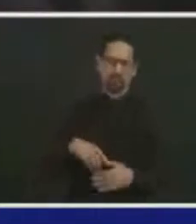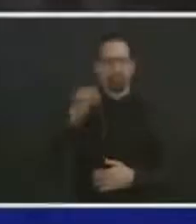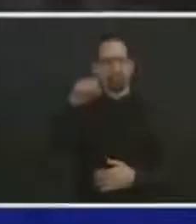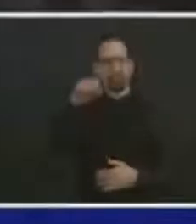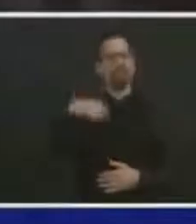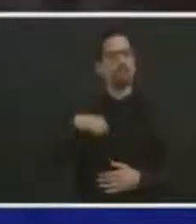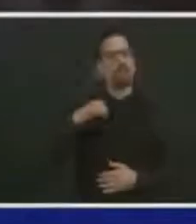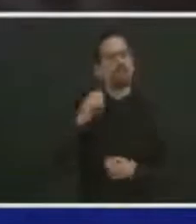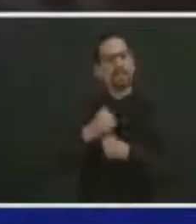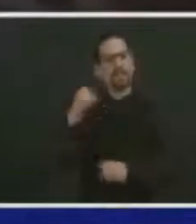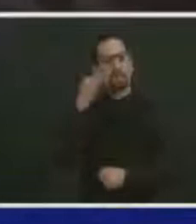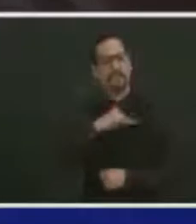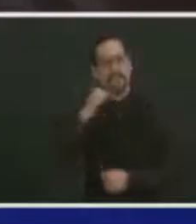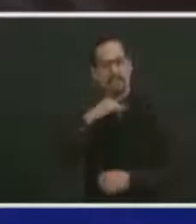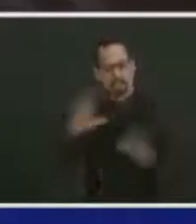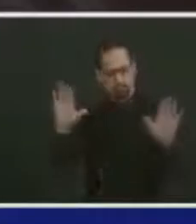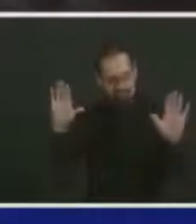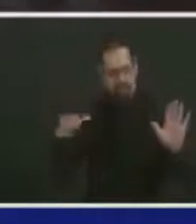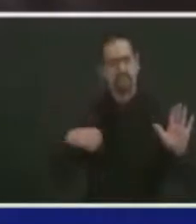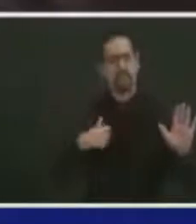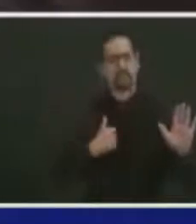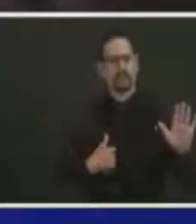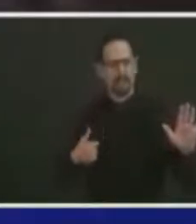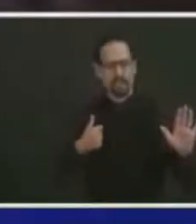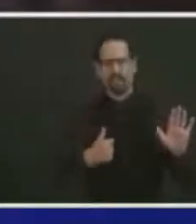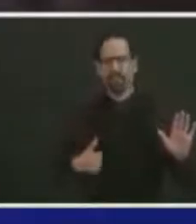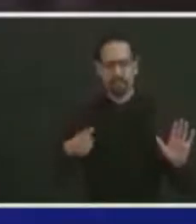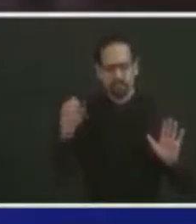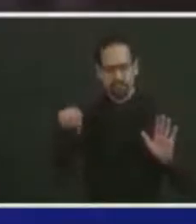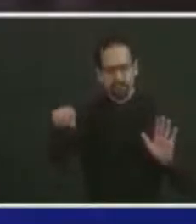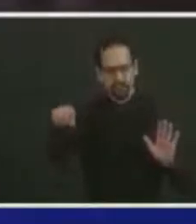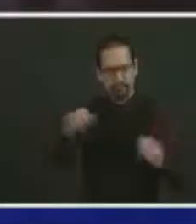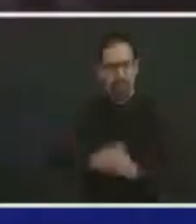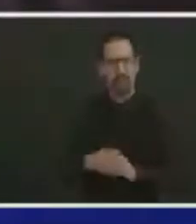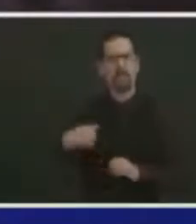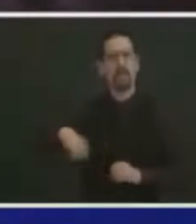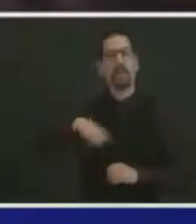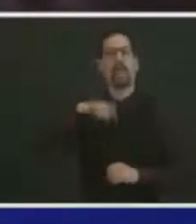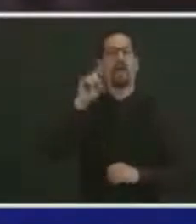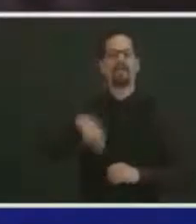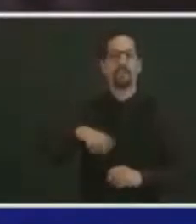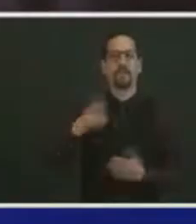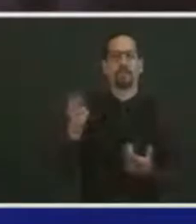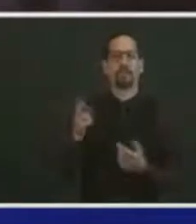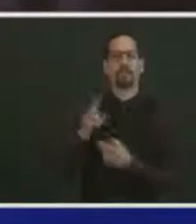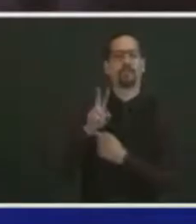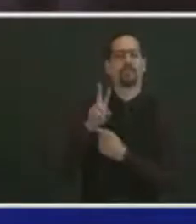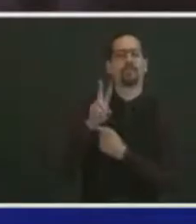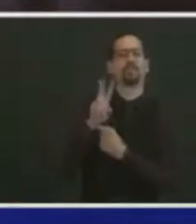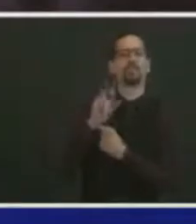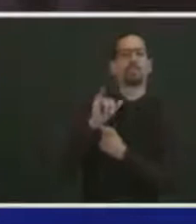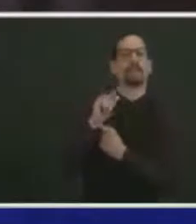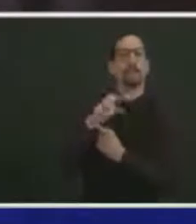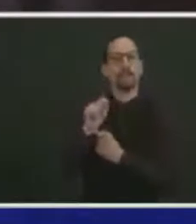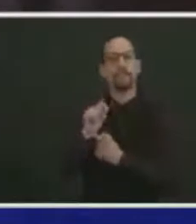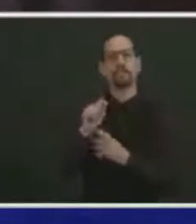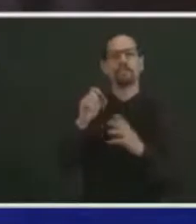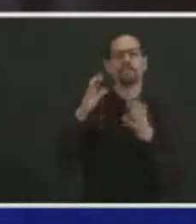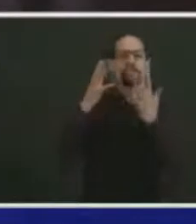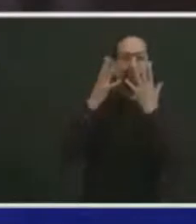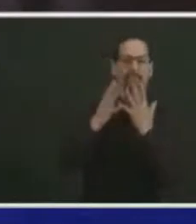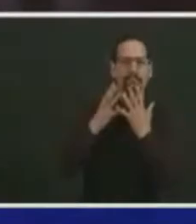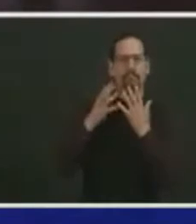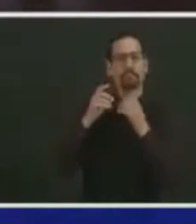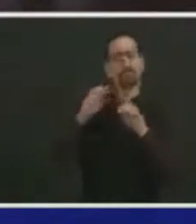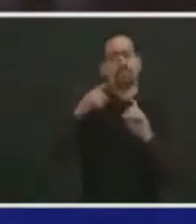that we have to be vigilant. The rules are there to keep us all healthy. I will